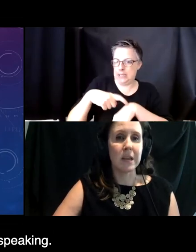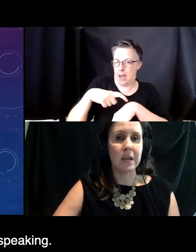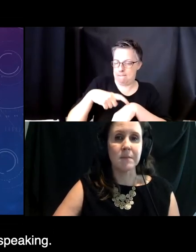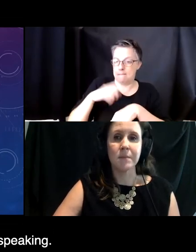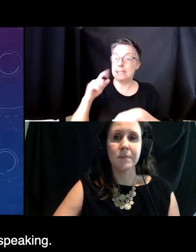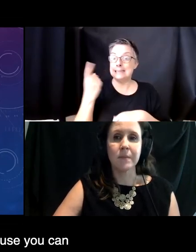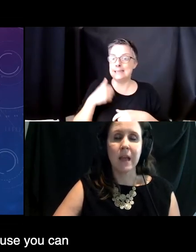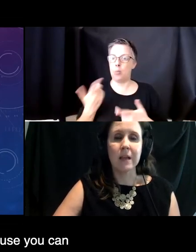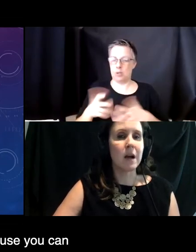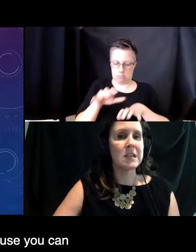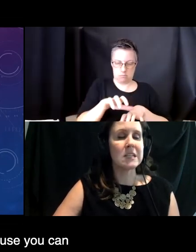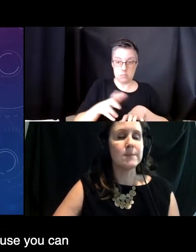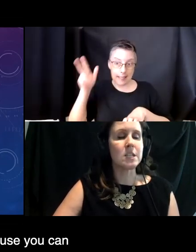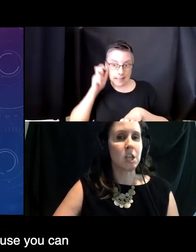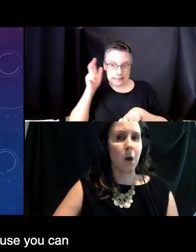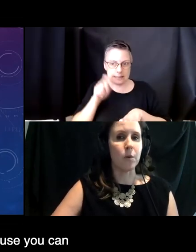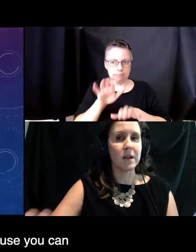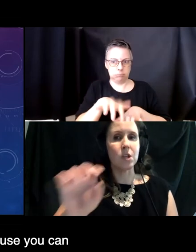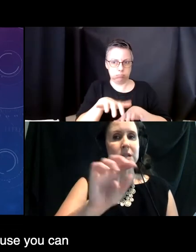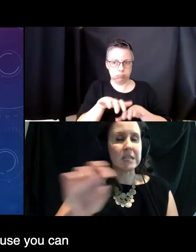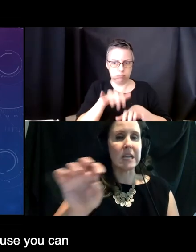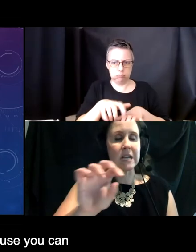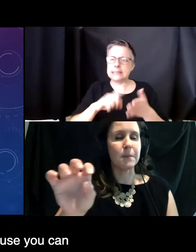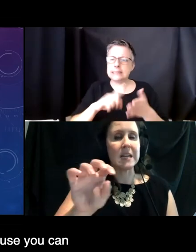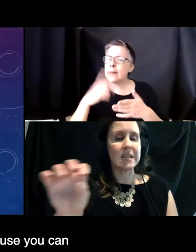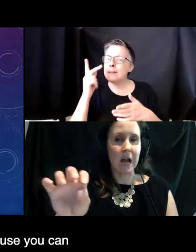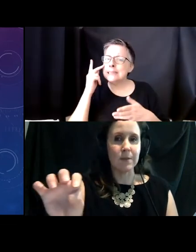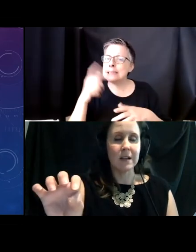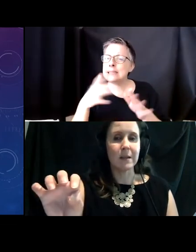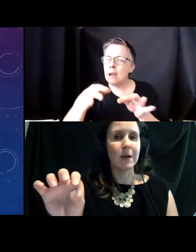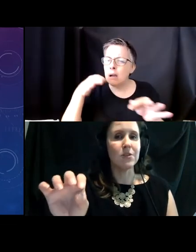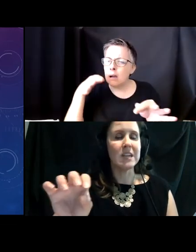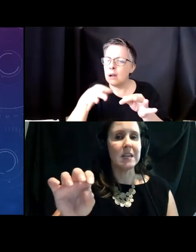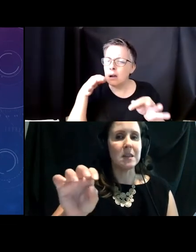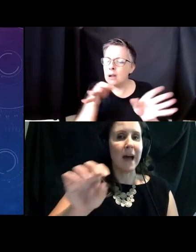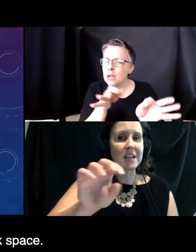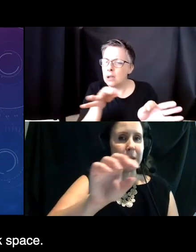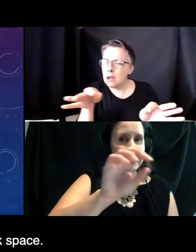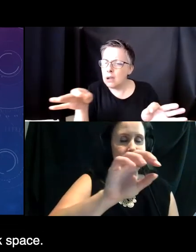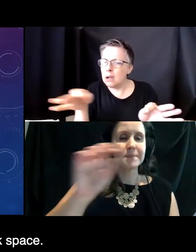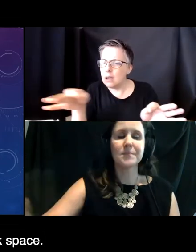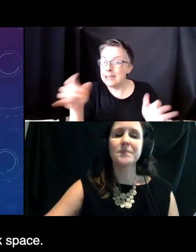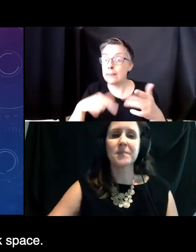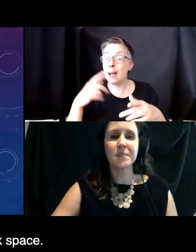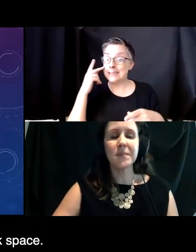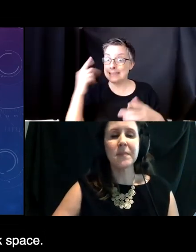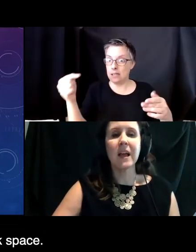are speaking. Sometimes it seems slower because you can see it's being typed. Sometimes you see the backspace.